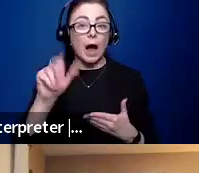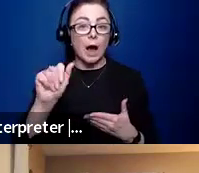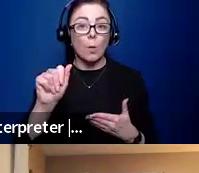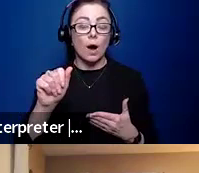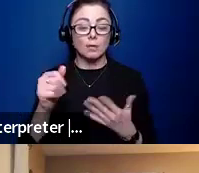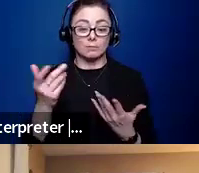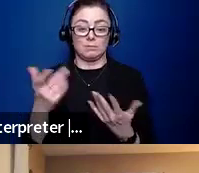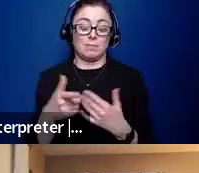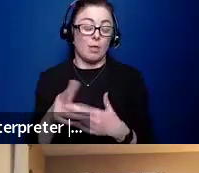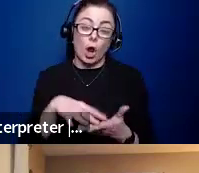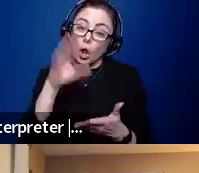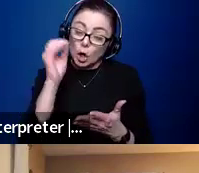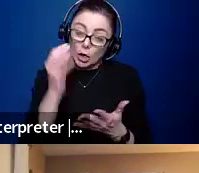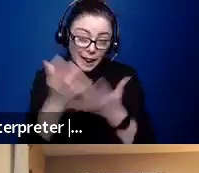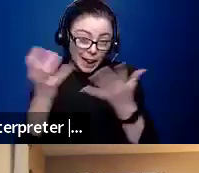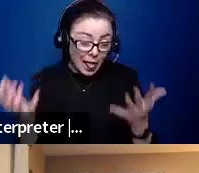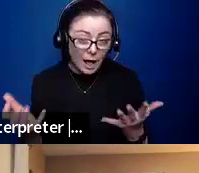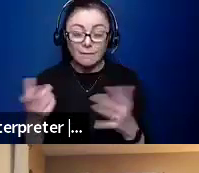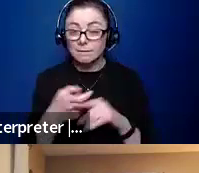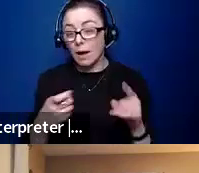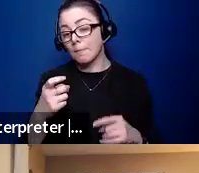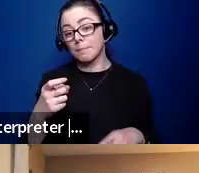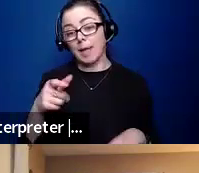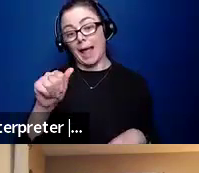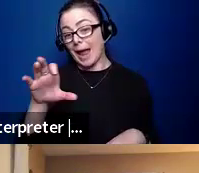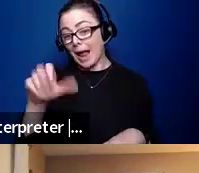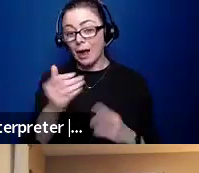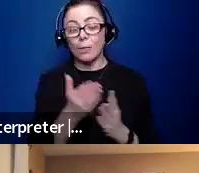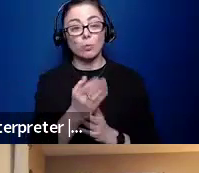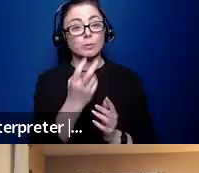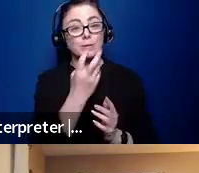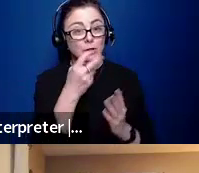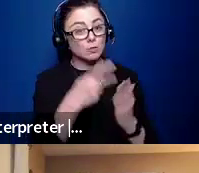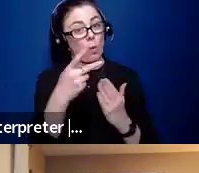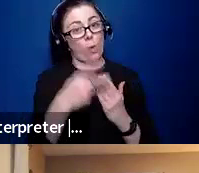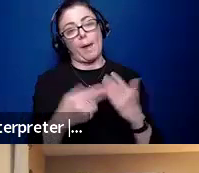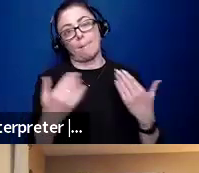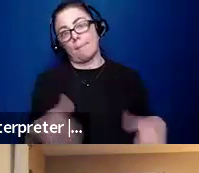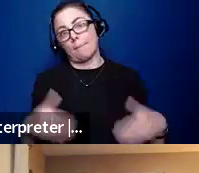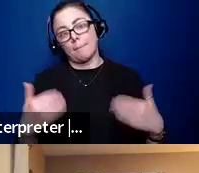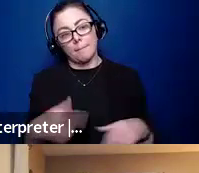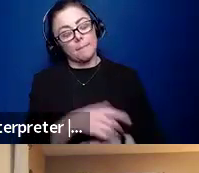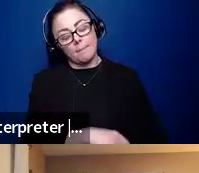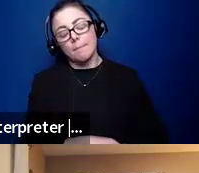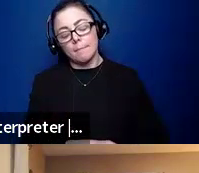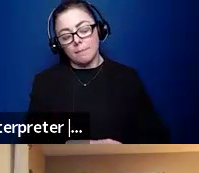so much through the AEA, through the speech program, especially. We had